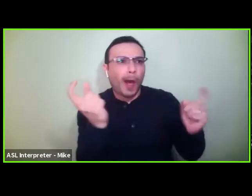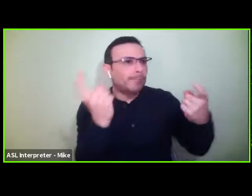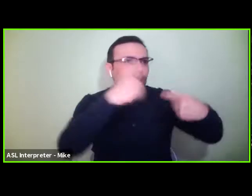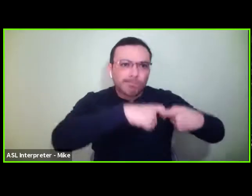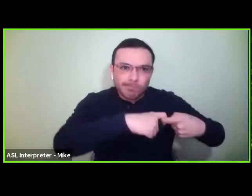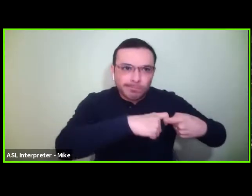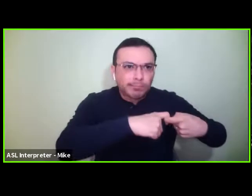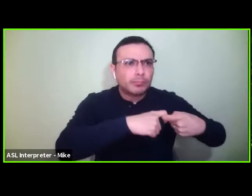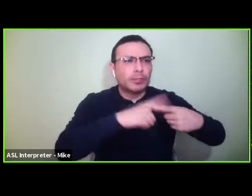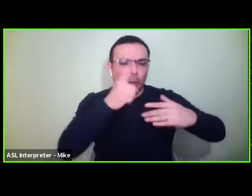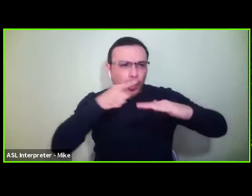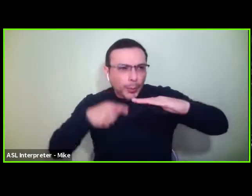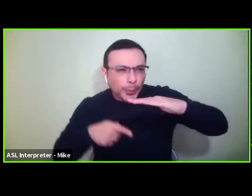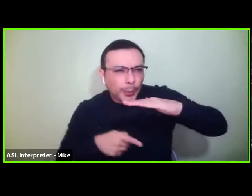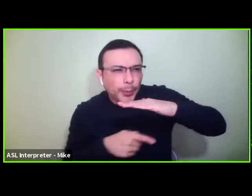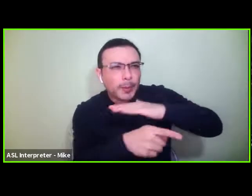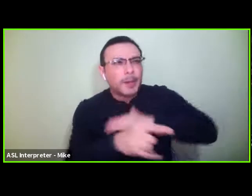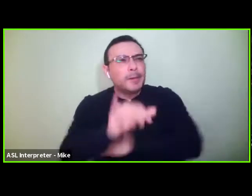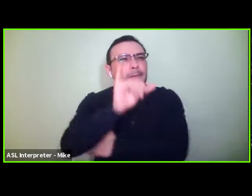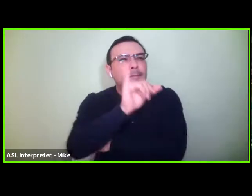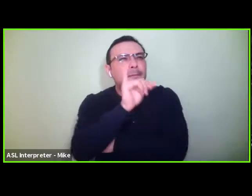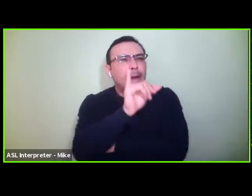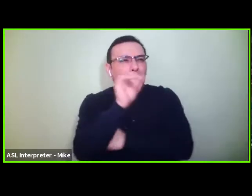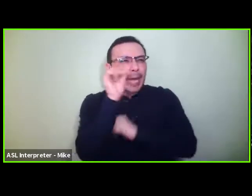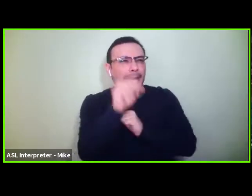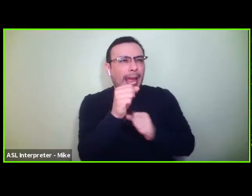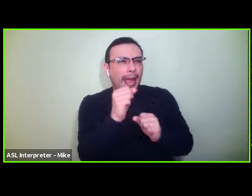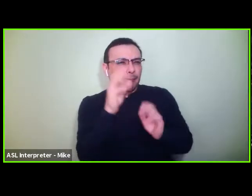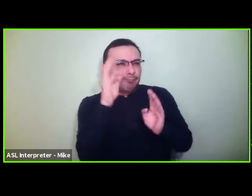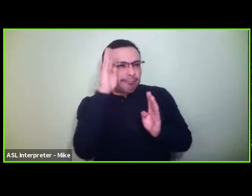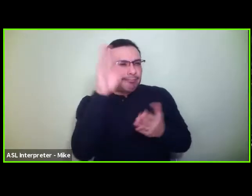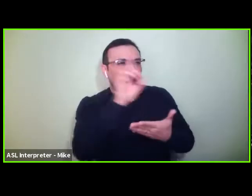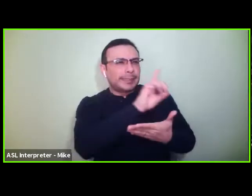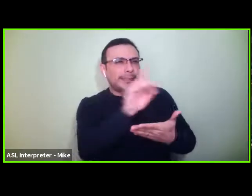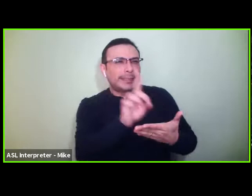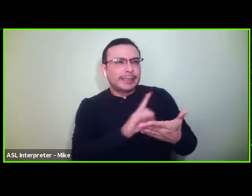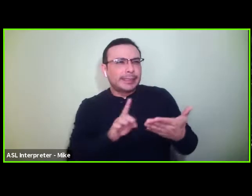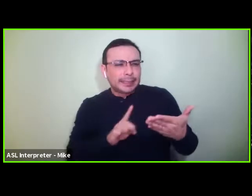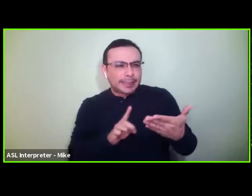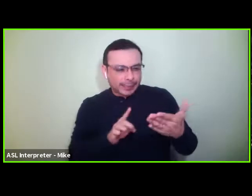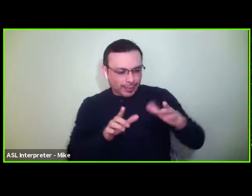We convene and create crypt space by our very presence.